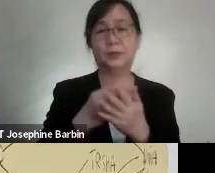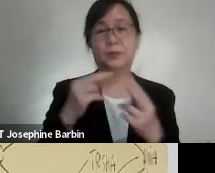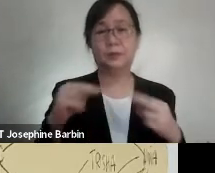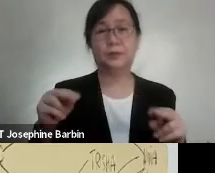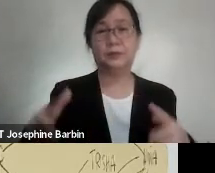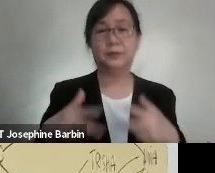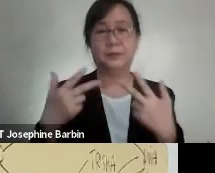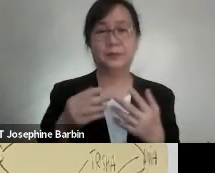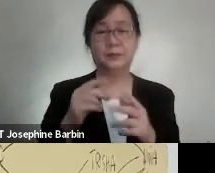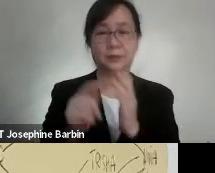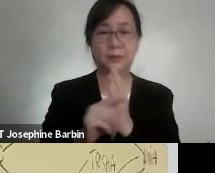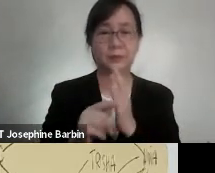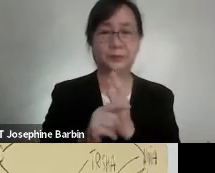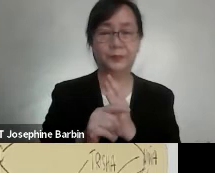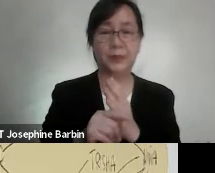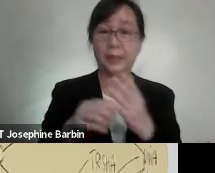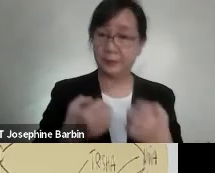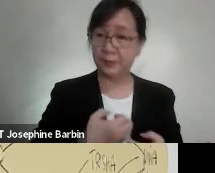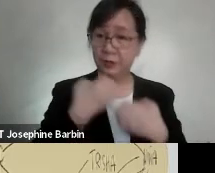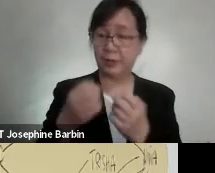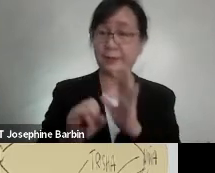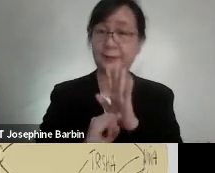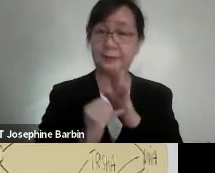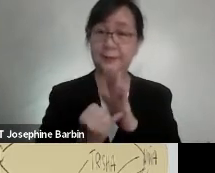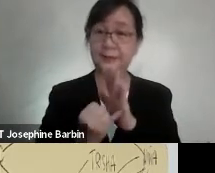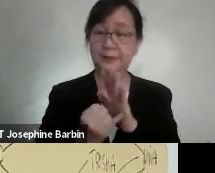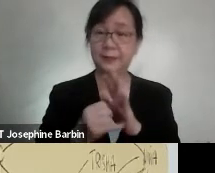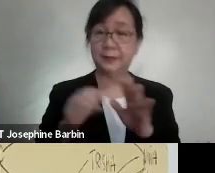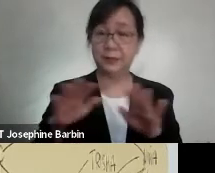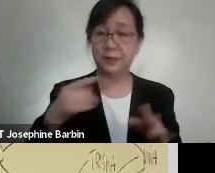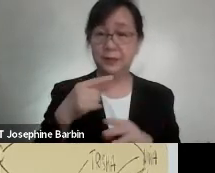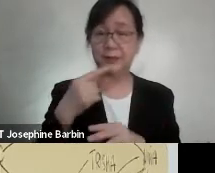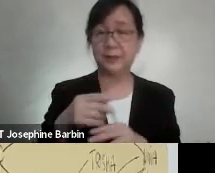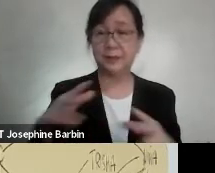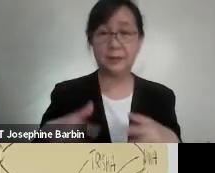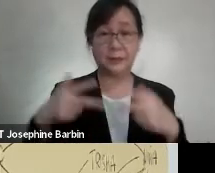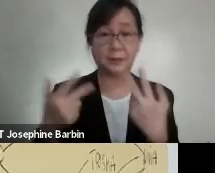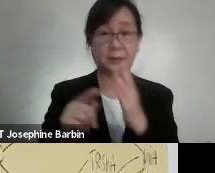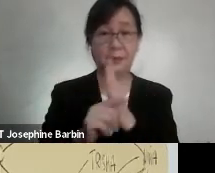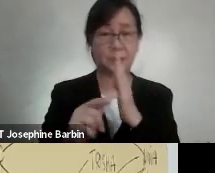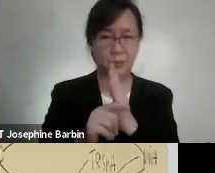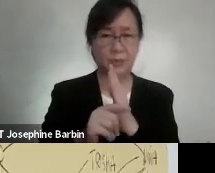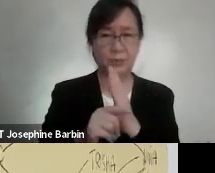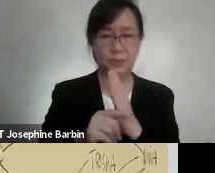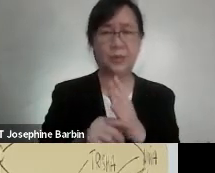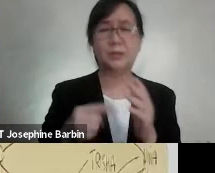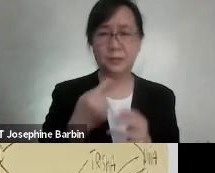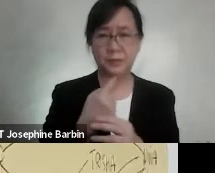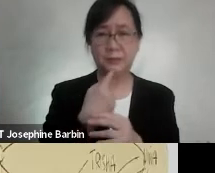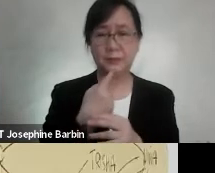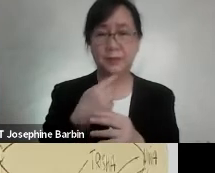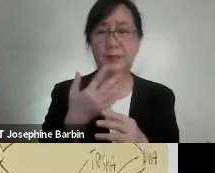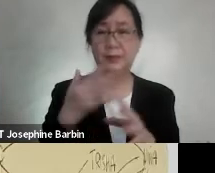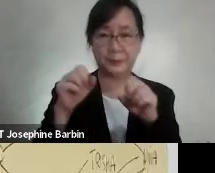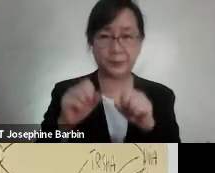On expression and identity, children say that digital technology is absolutely critical to their